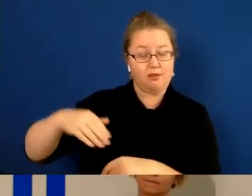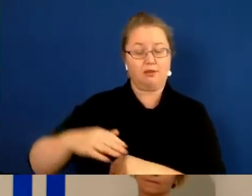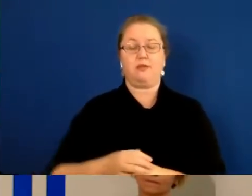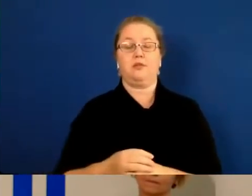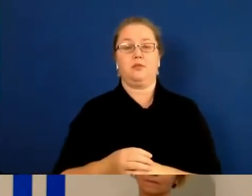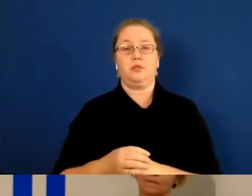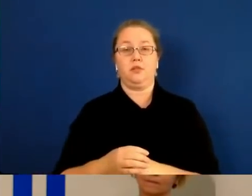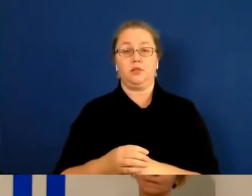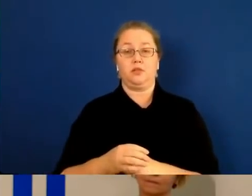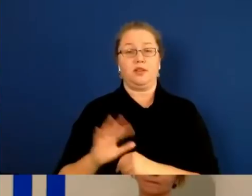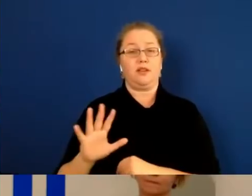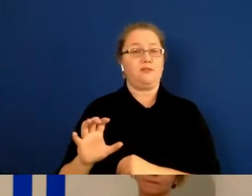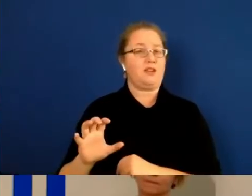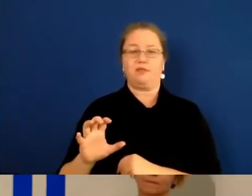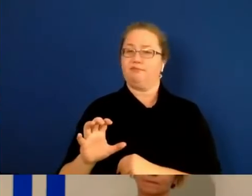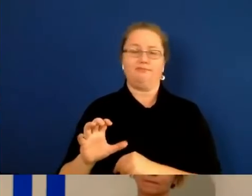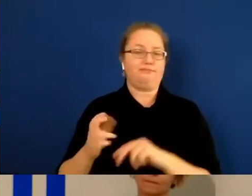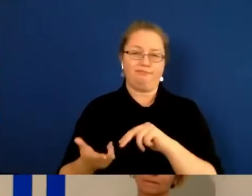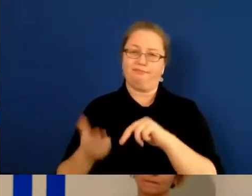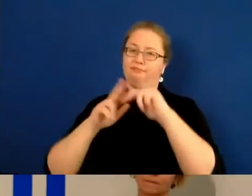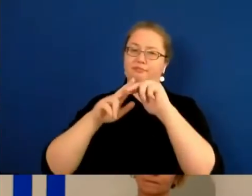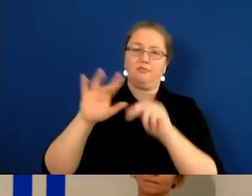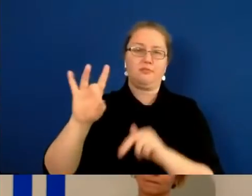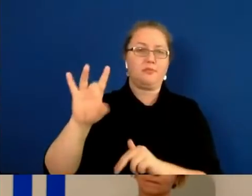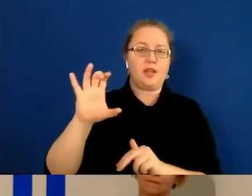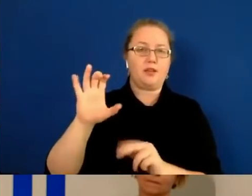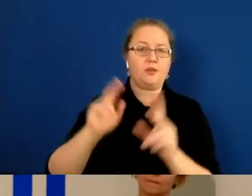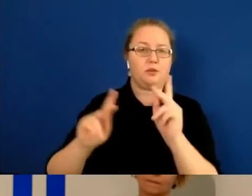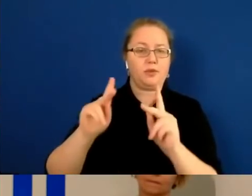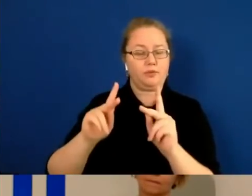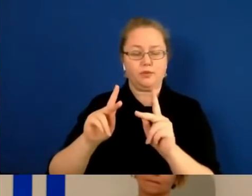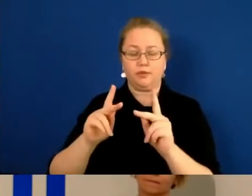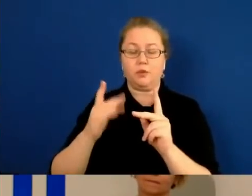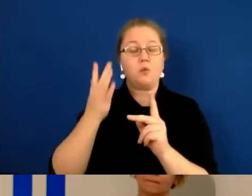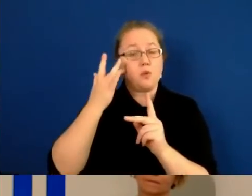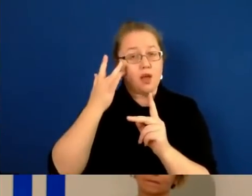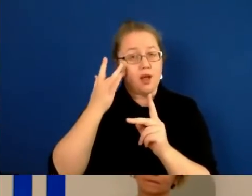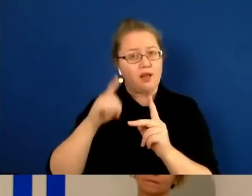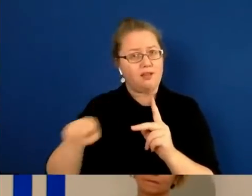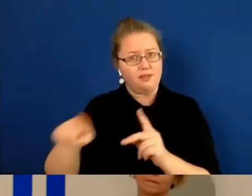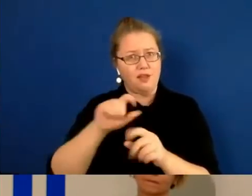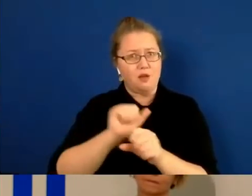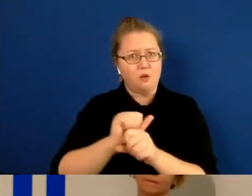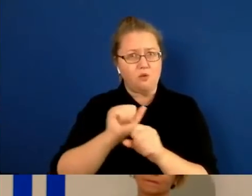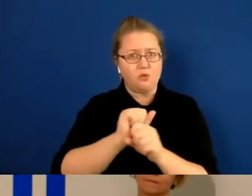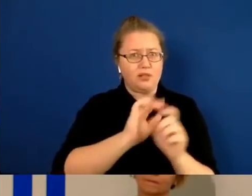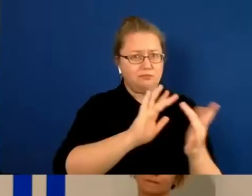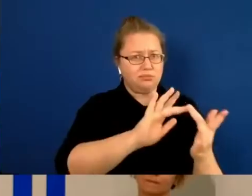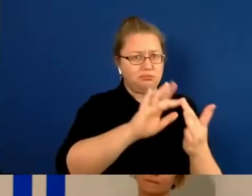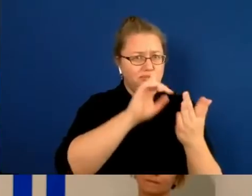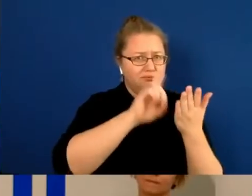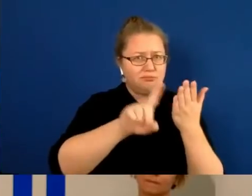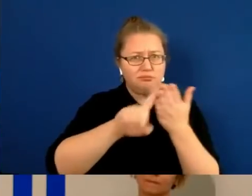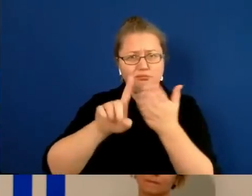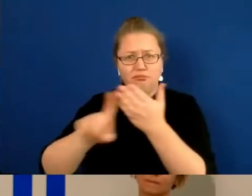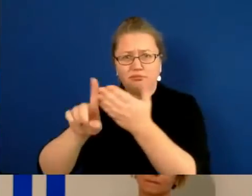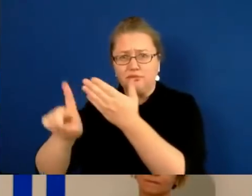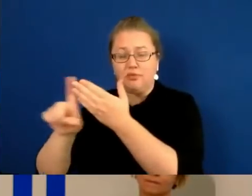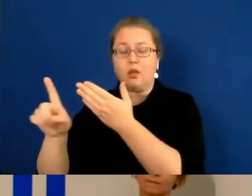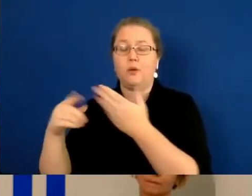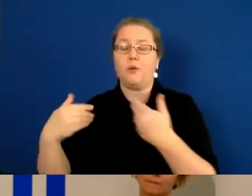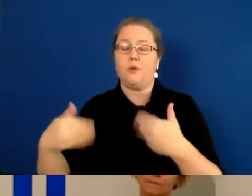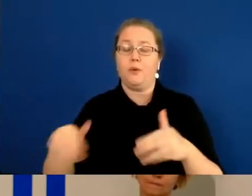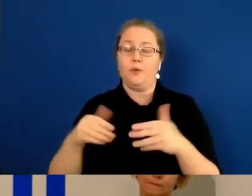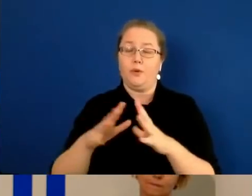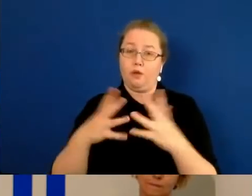was announced 2 months ago, of 500, which was announced in August. There are a significant number of candidates also